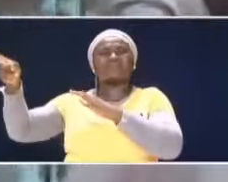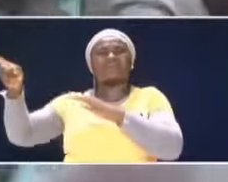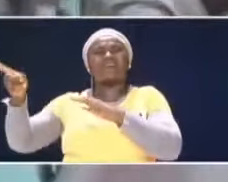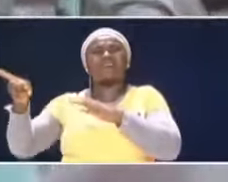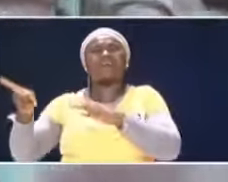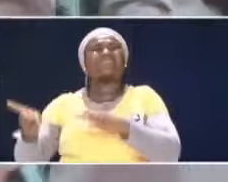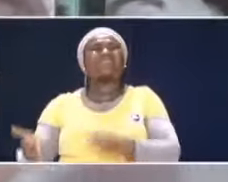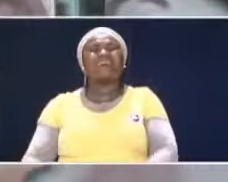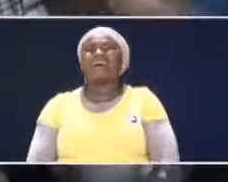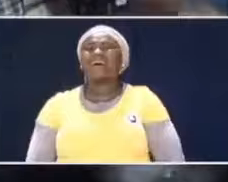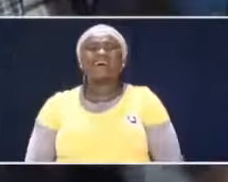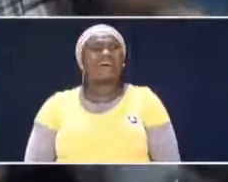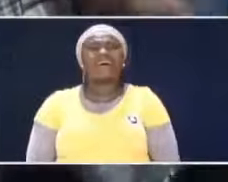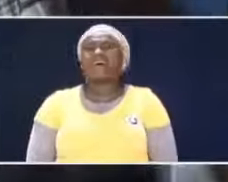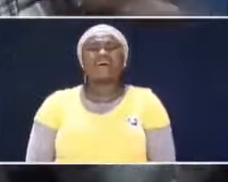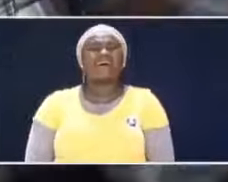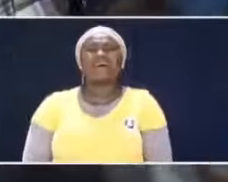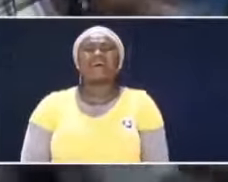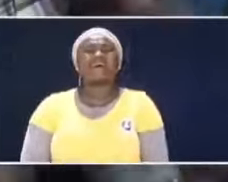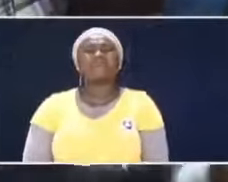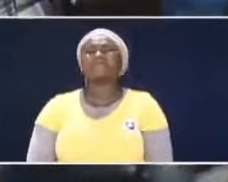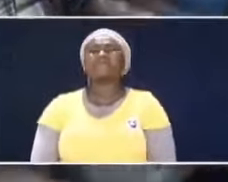Okoko Parada,